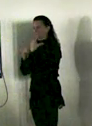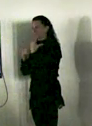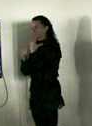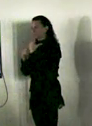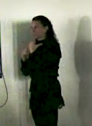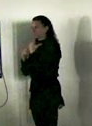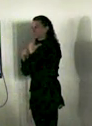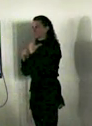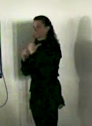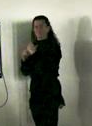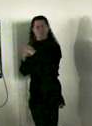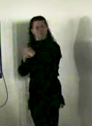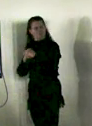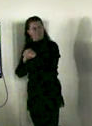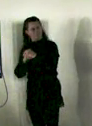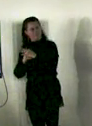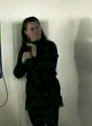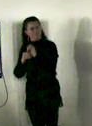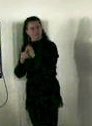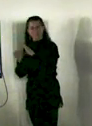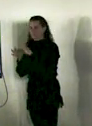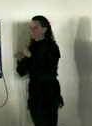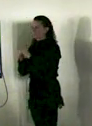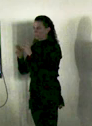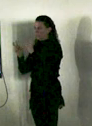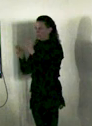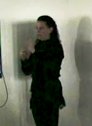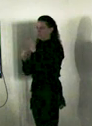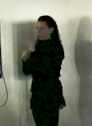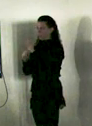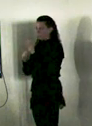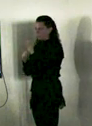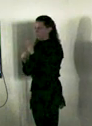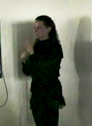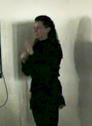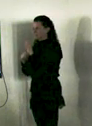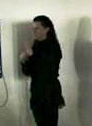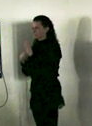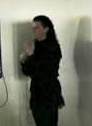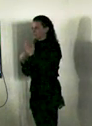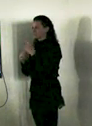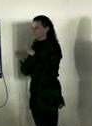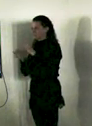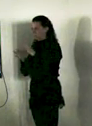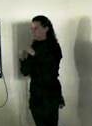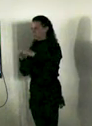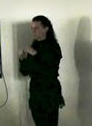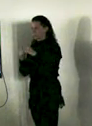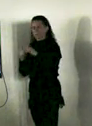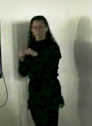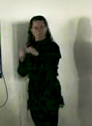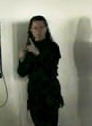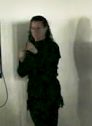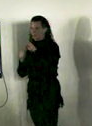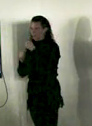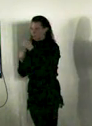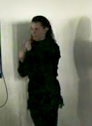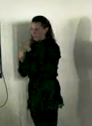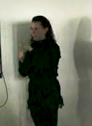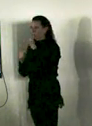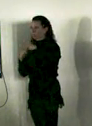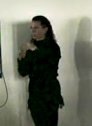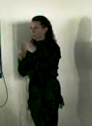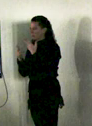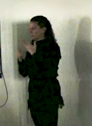ago. Covered this issue, but more about race. Has some comments from Dr. Adrian Cha and Dr. Kishana Gray, who I mentioned before, about why